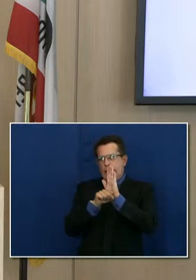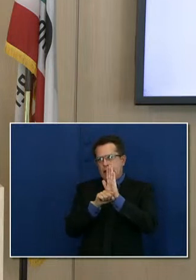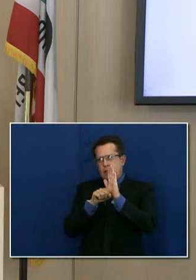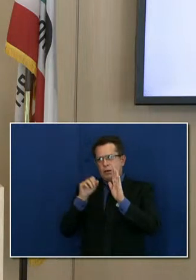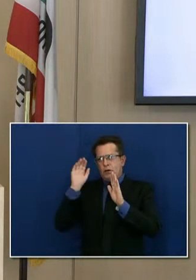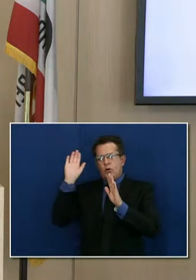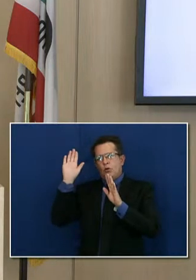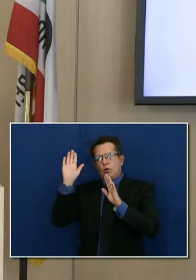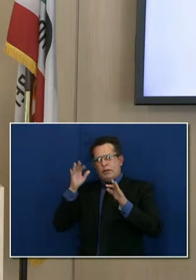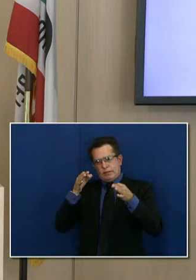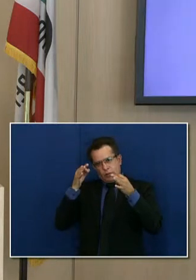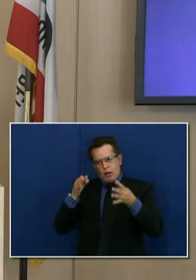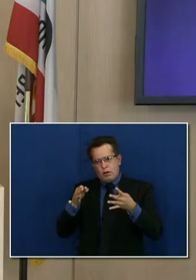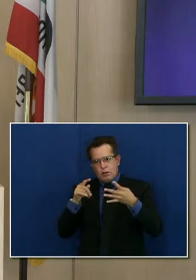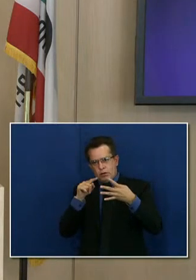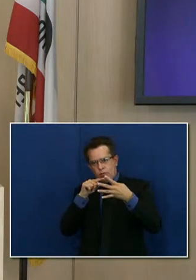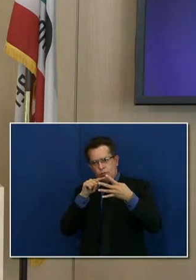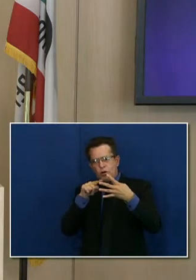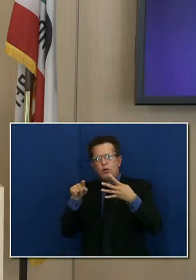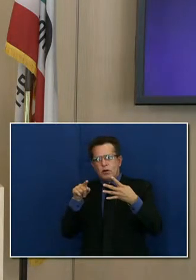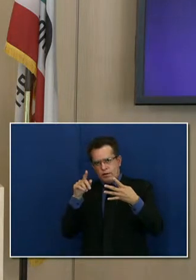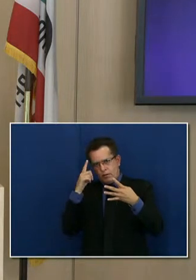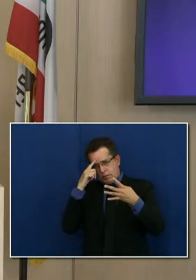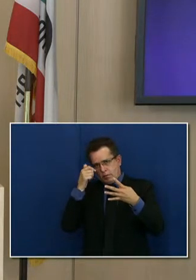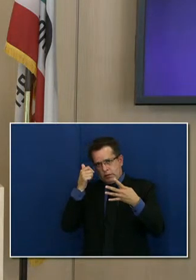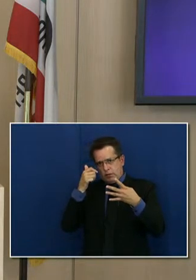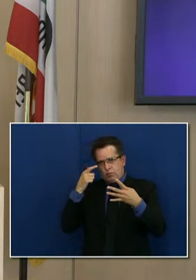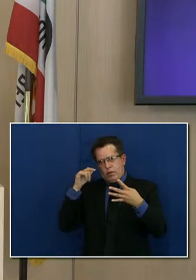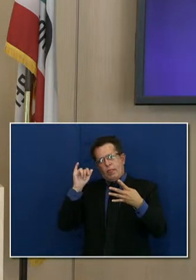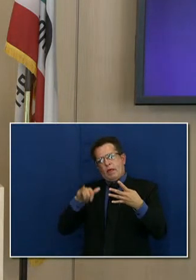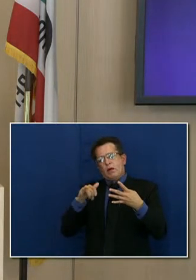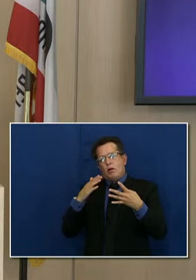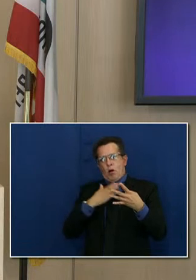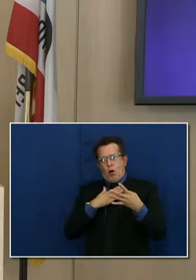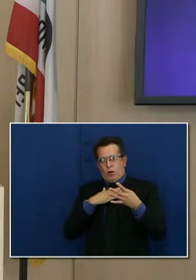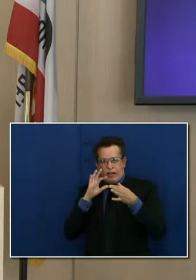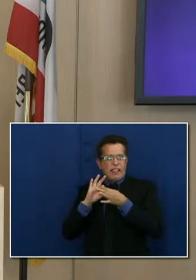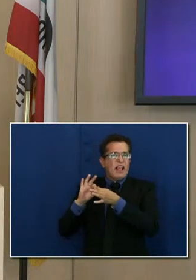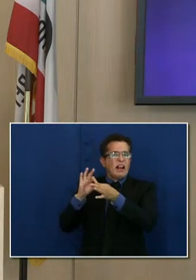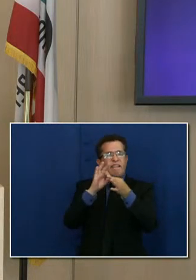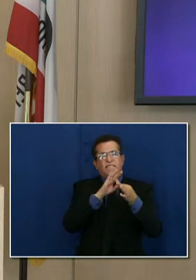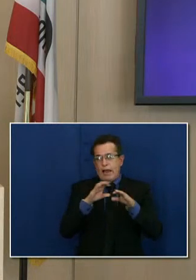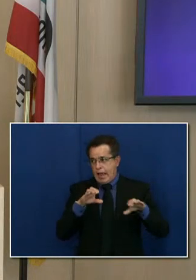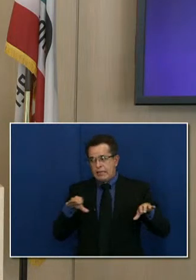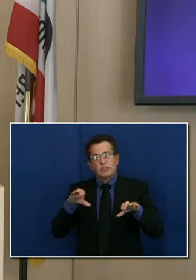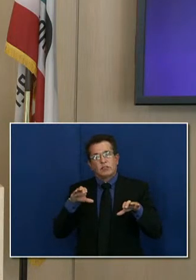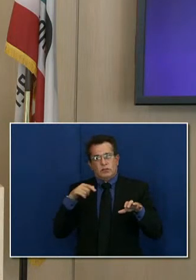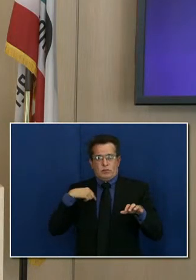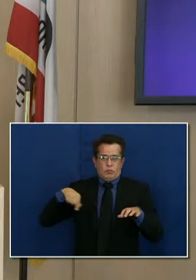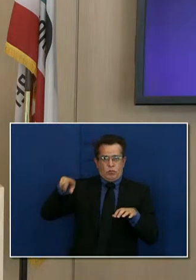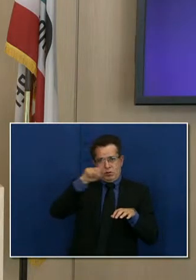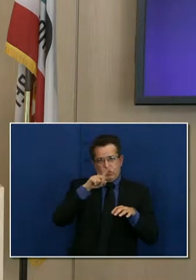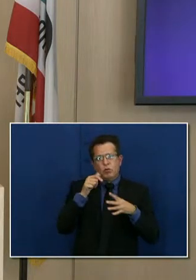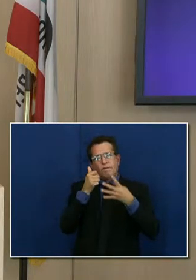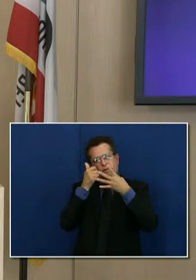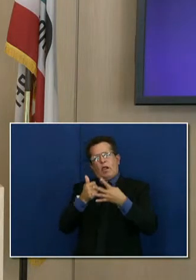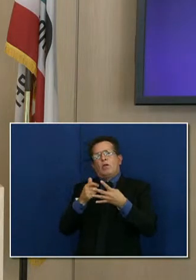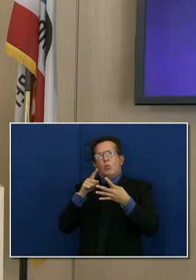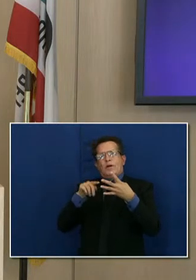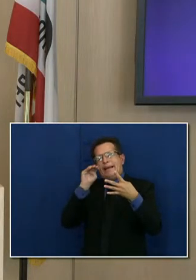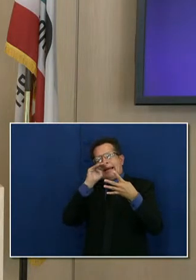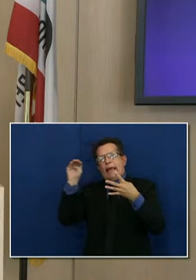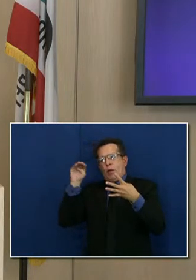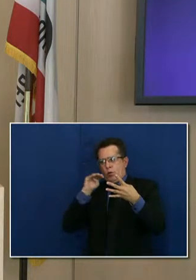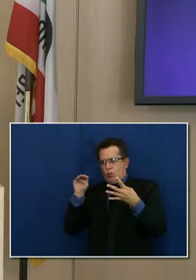tier or another. It is the results of our individual and collective actions that align us to the tiers that we